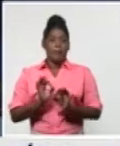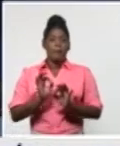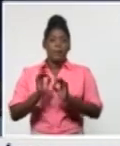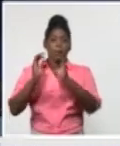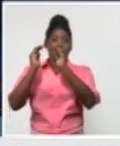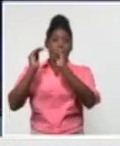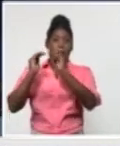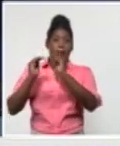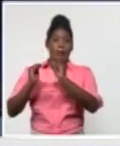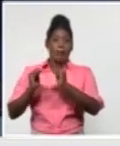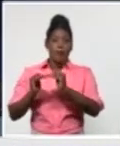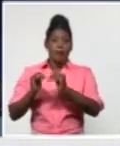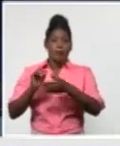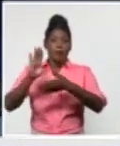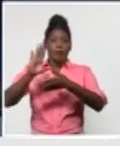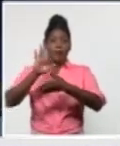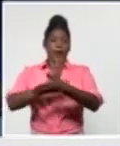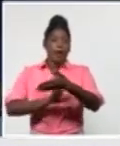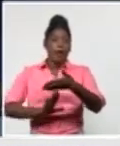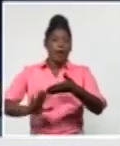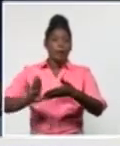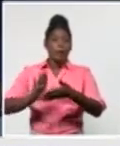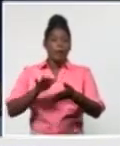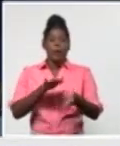and with the region of the Americas reporting